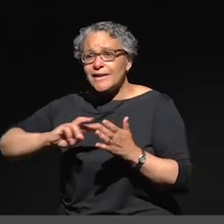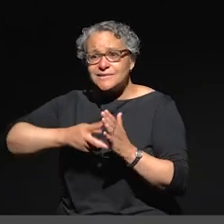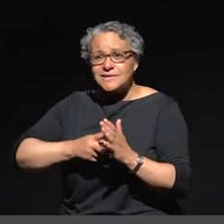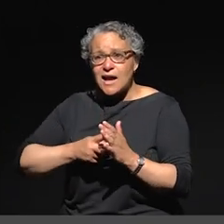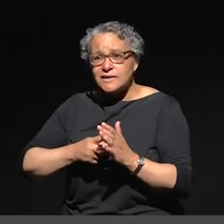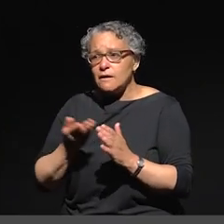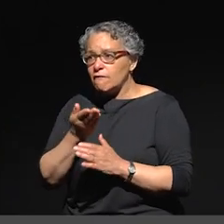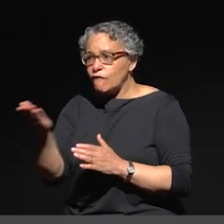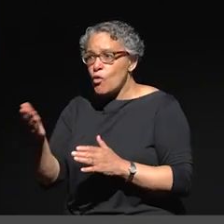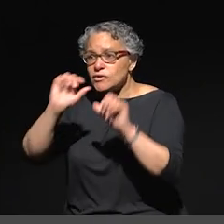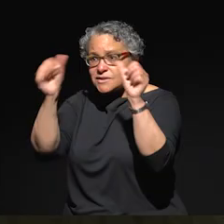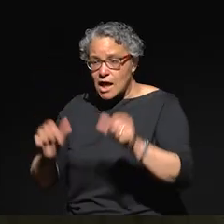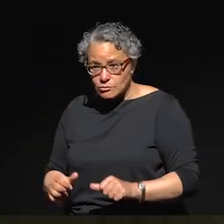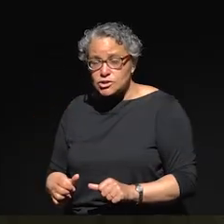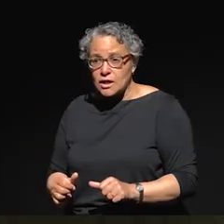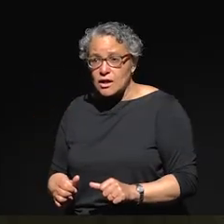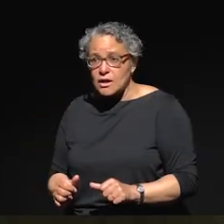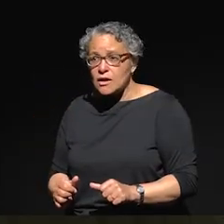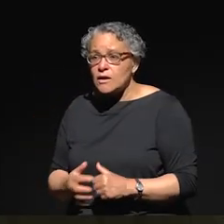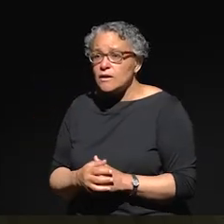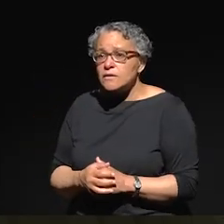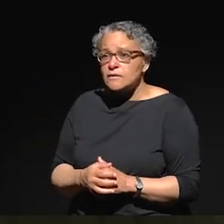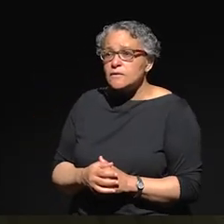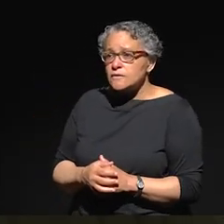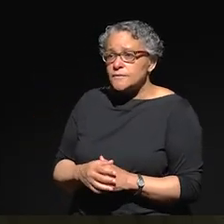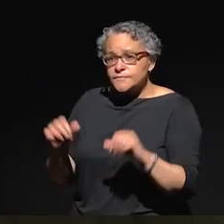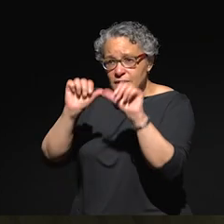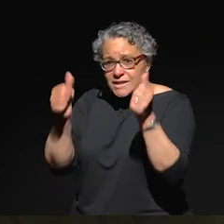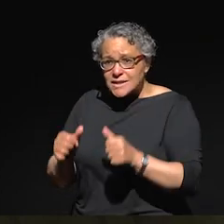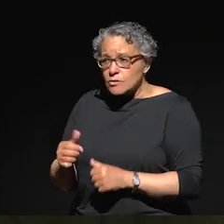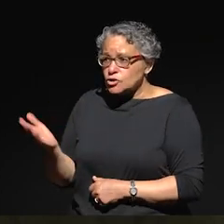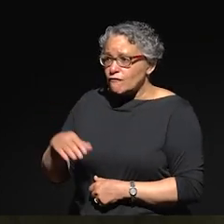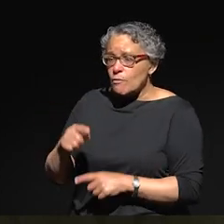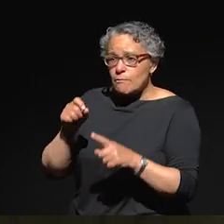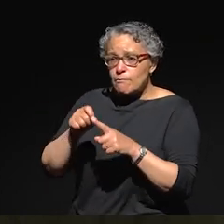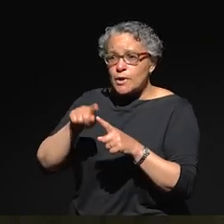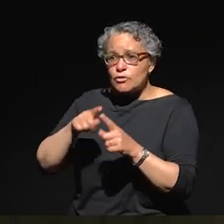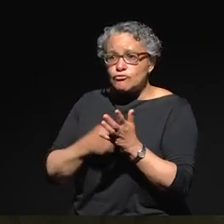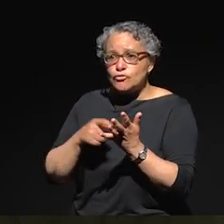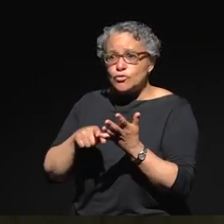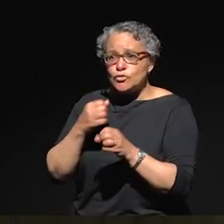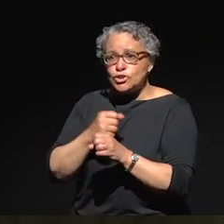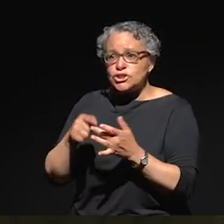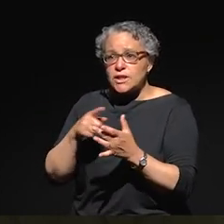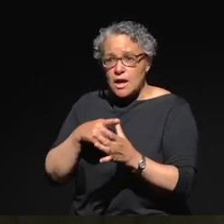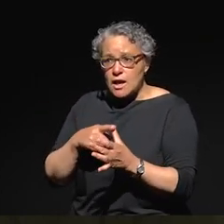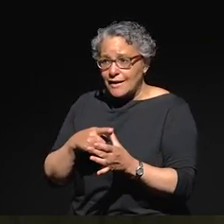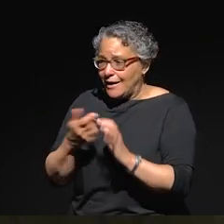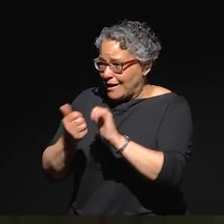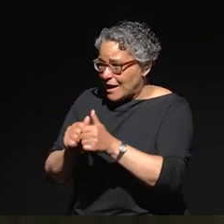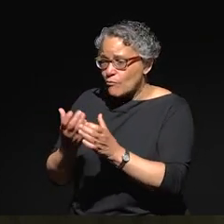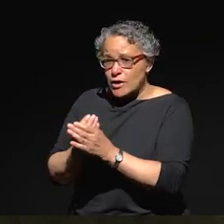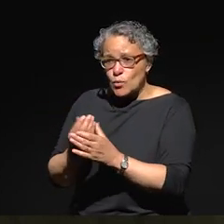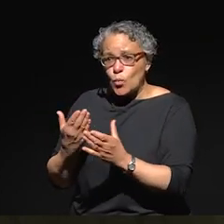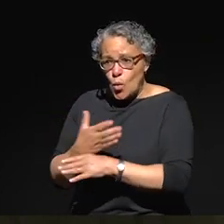in a sculptor buddy of his from Perugia, Cesarino Rossetti, probably. It's probably him. And so he collaborated with